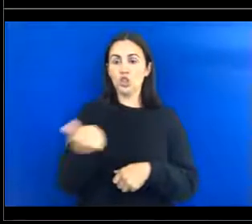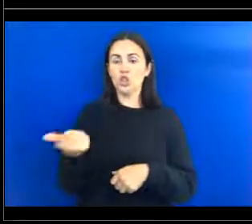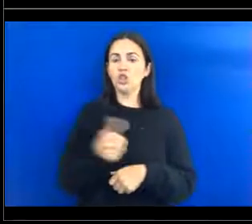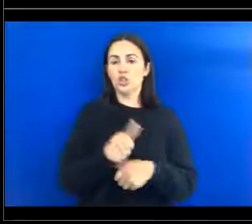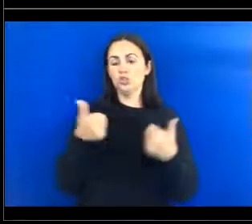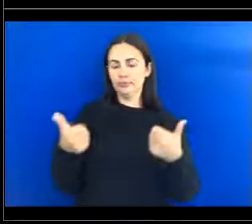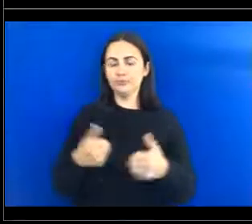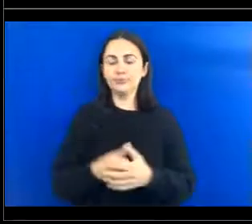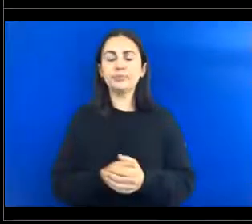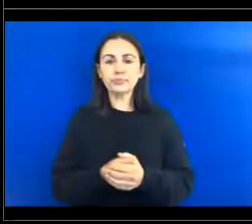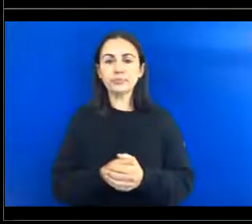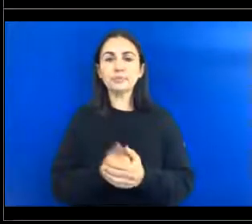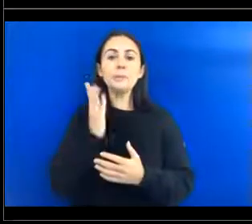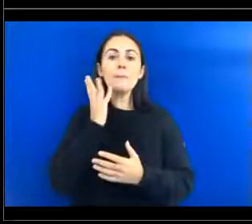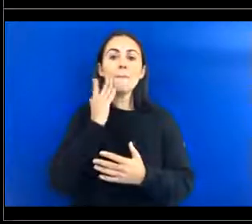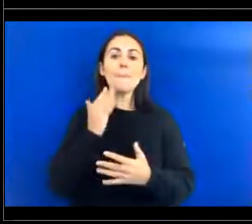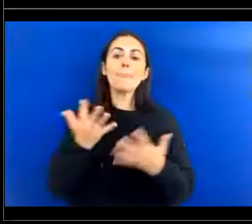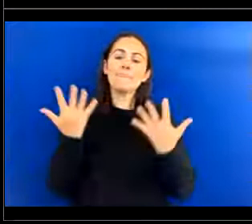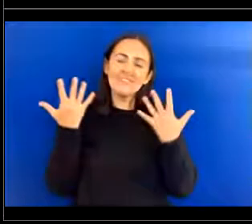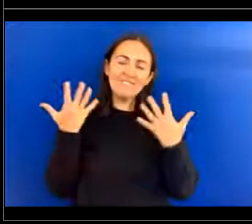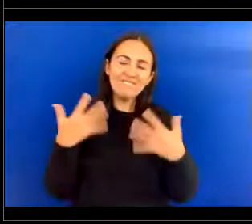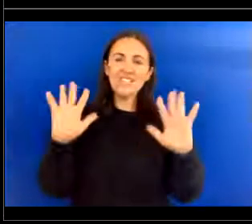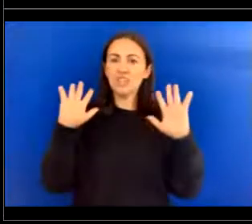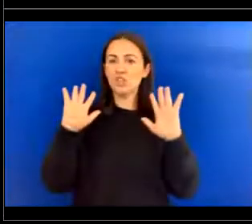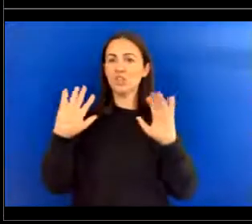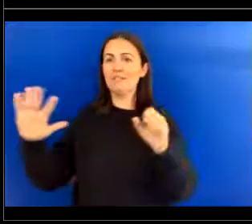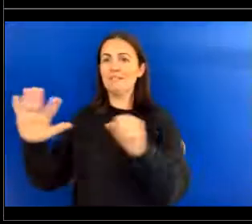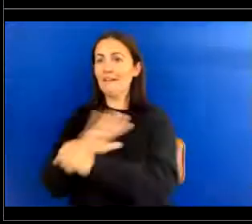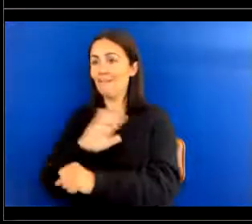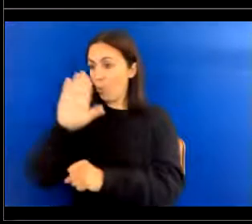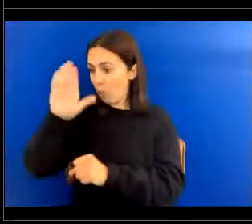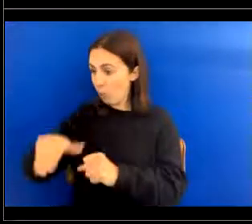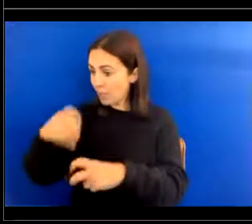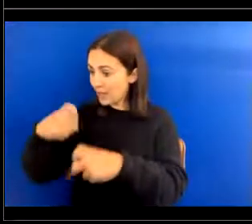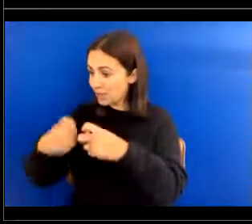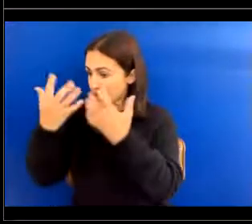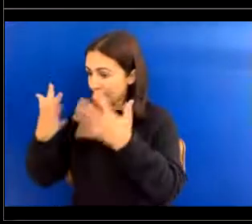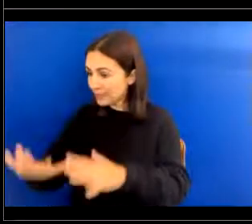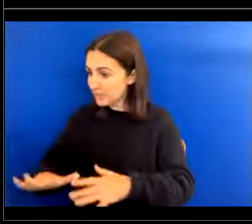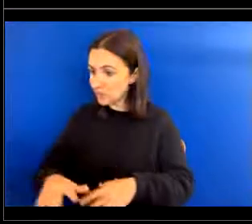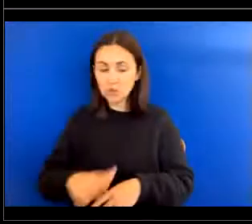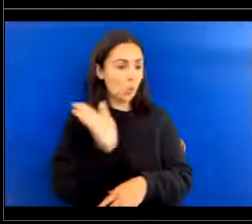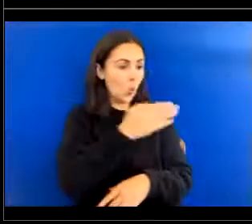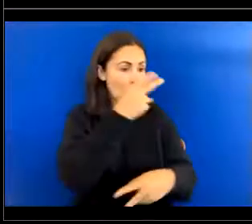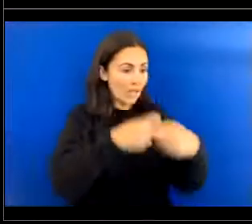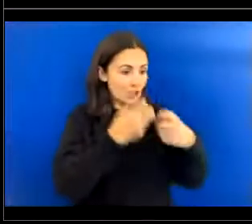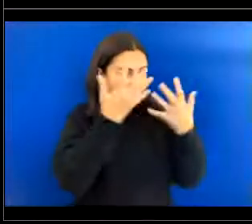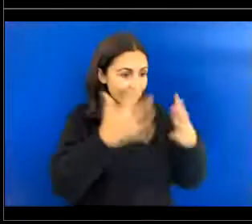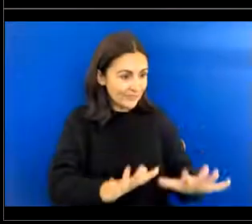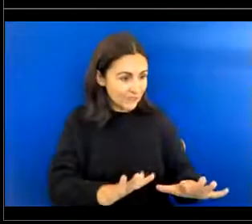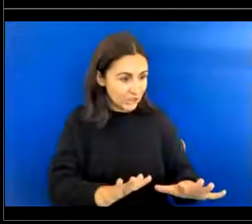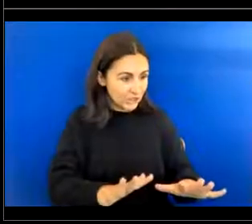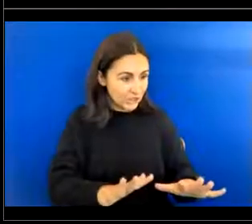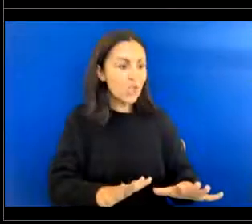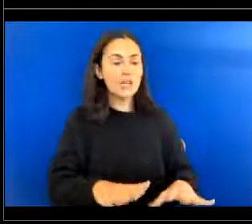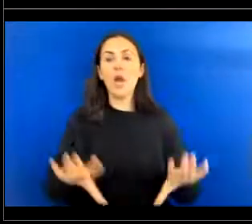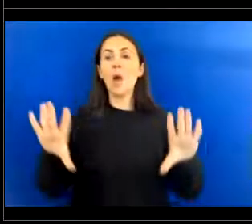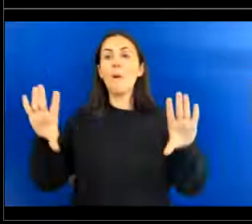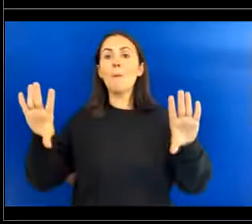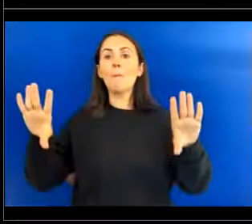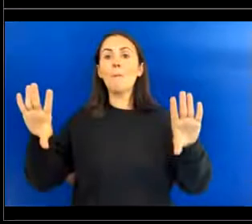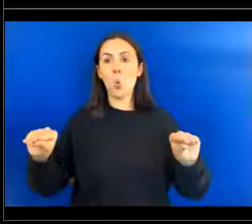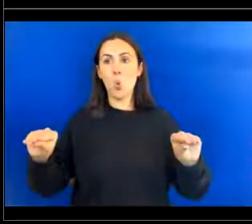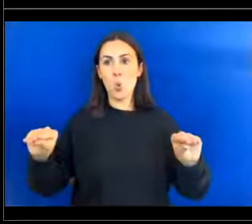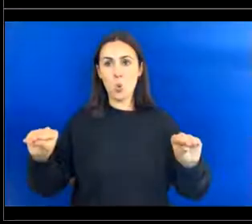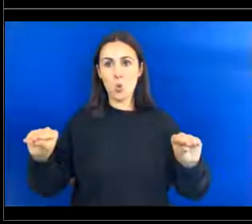And once they've worked their way through that list of issues, we do disconnect the conference call and we have some private time,